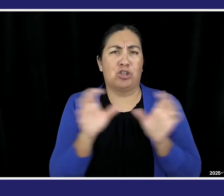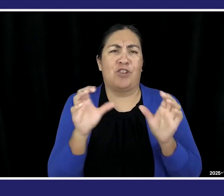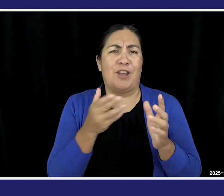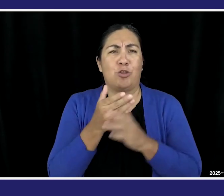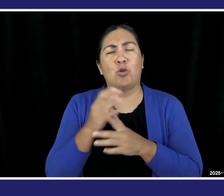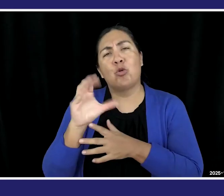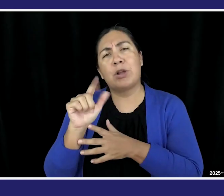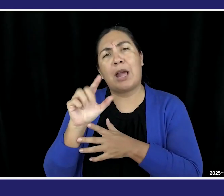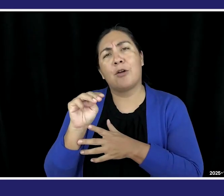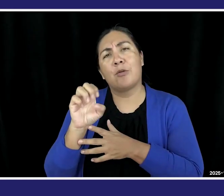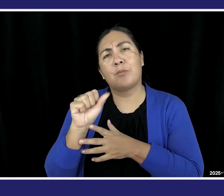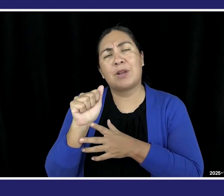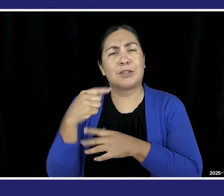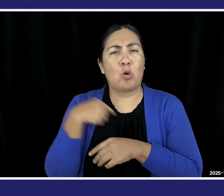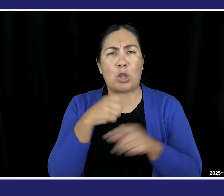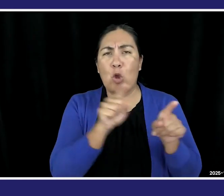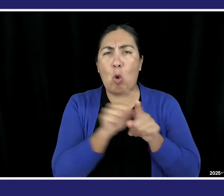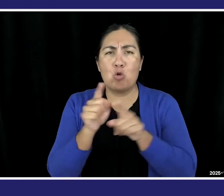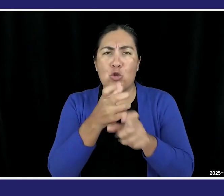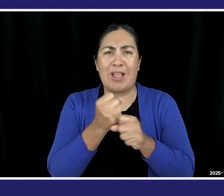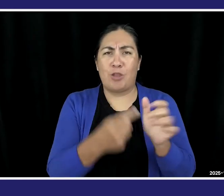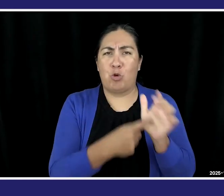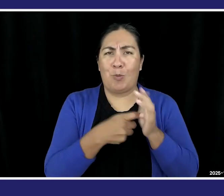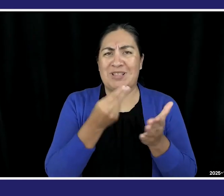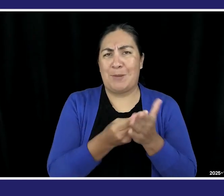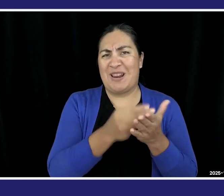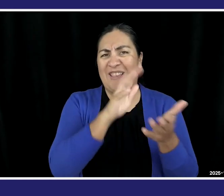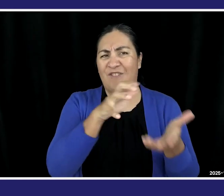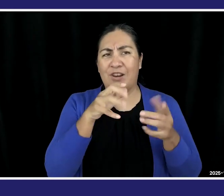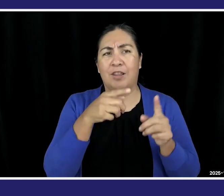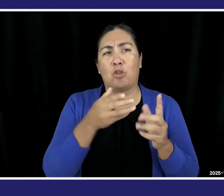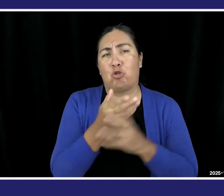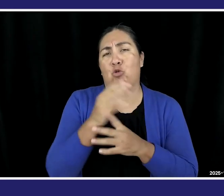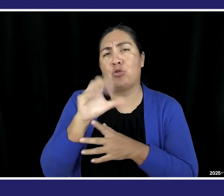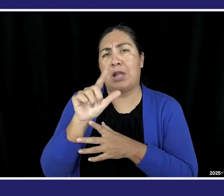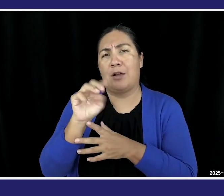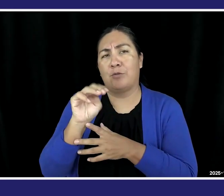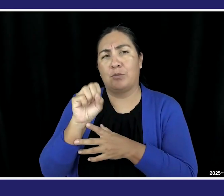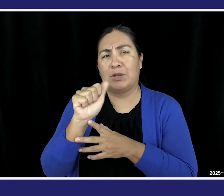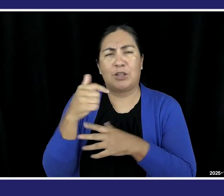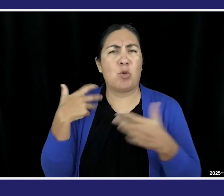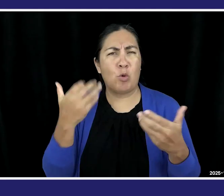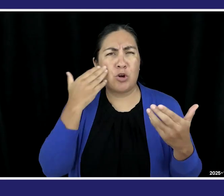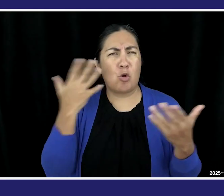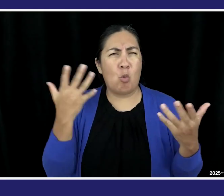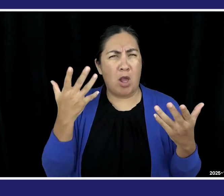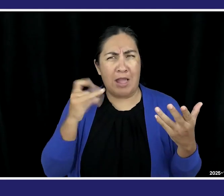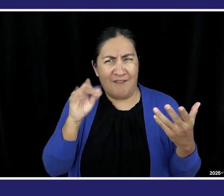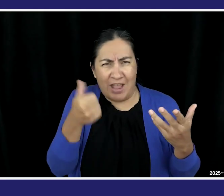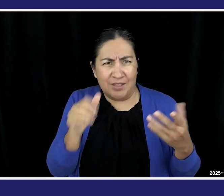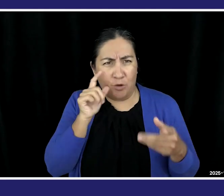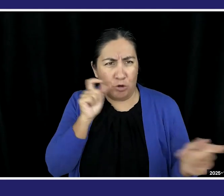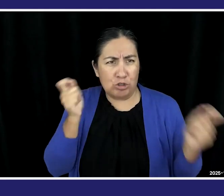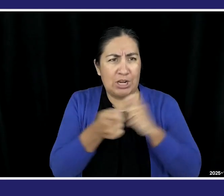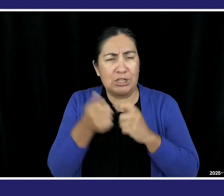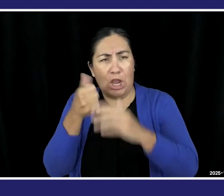the requirements and funding for our training through Cal Mesa, and we'd like to know what, if anything, will change under BHSA, as well in